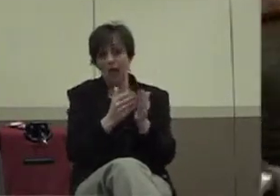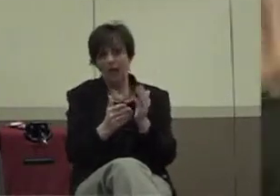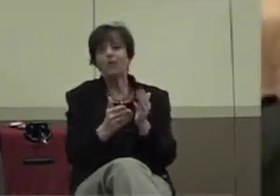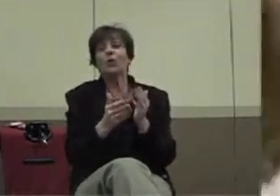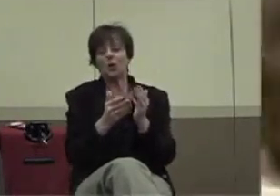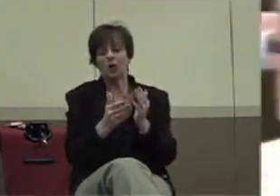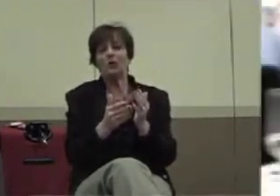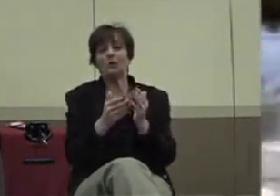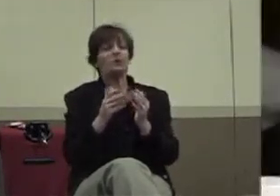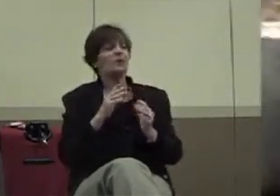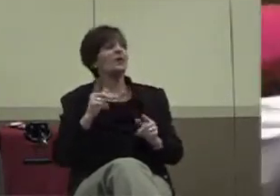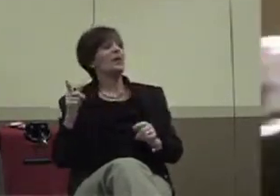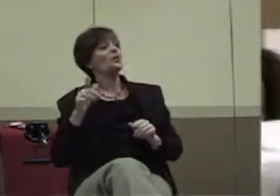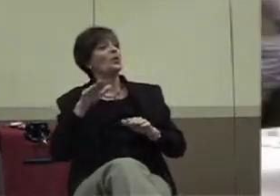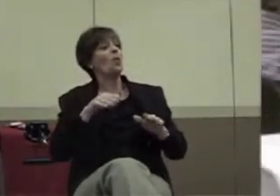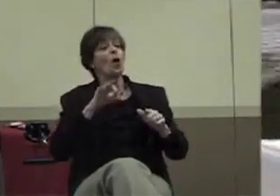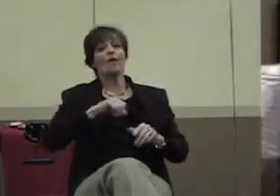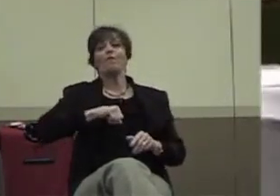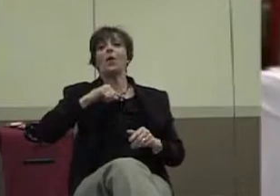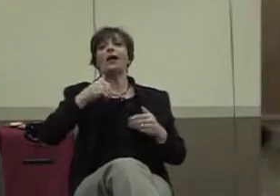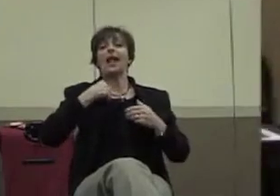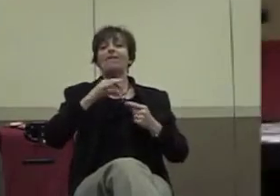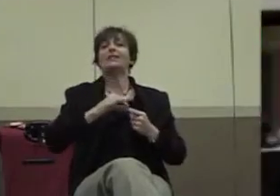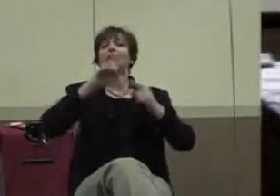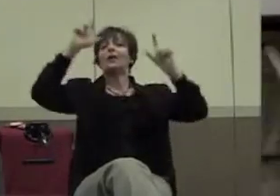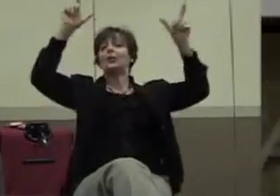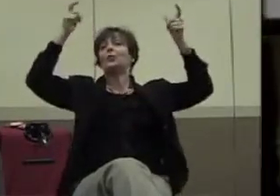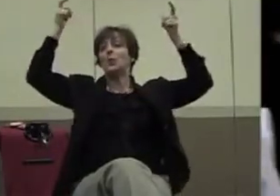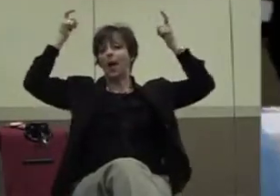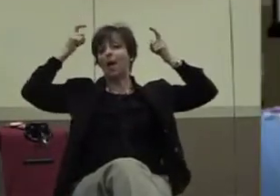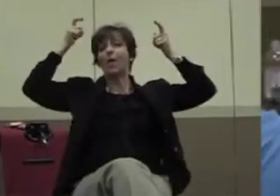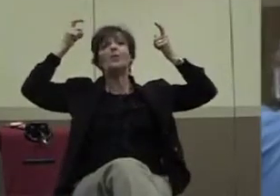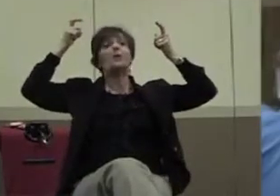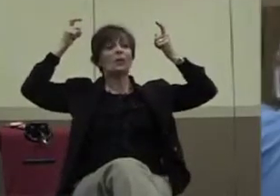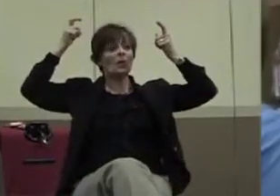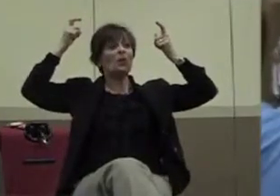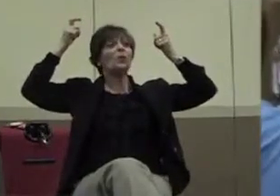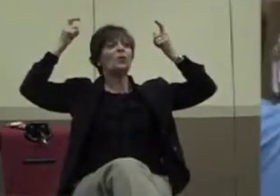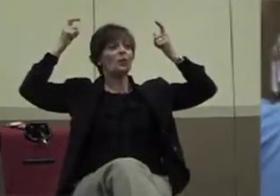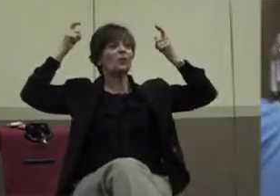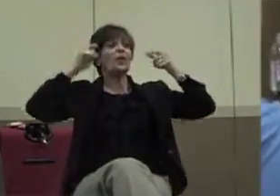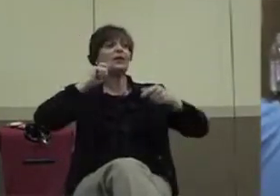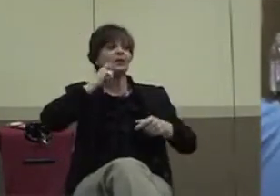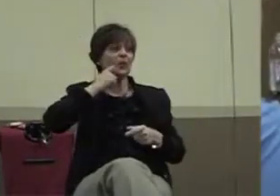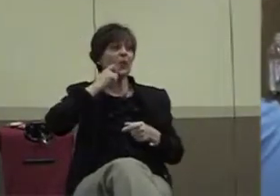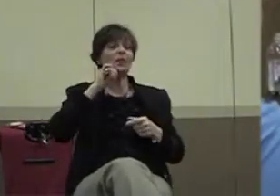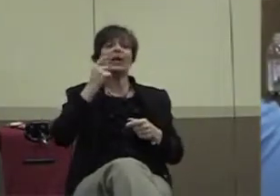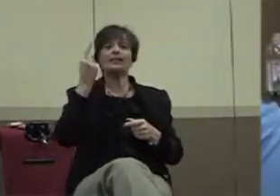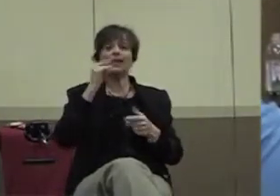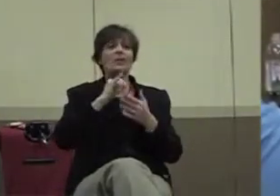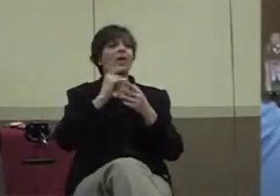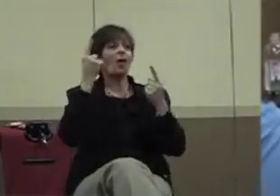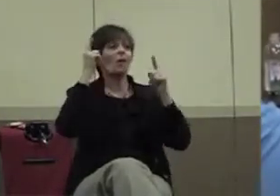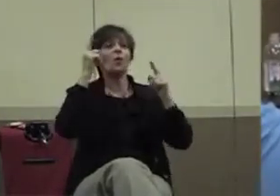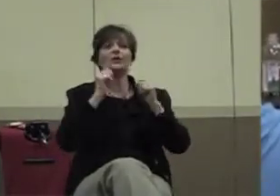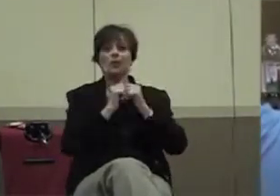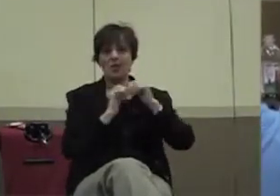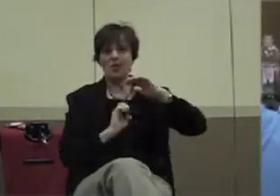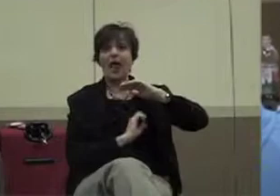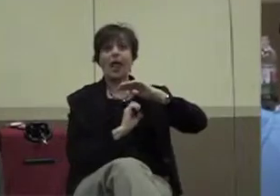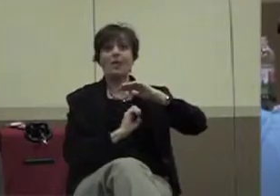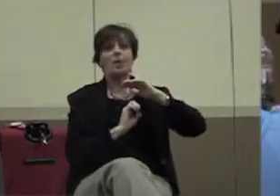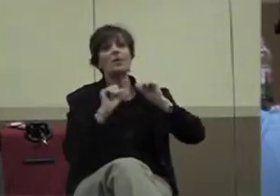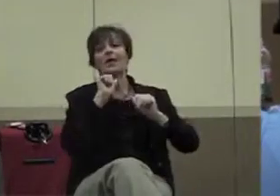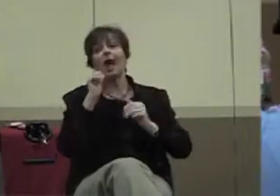Walk of Pride, and you have a special crown. Yeah. Very cool. No, I mean, that definitely is something that works for elementary, but not recommended for